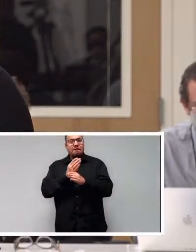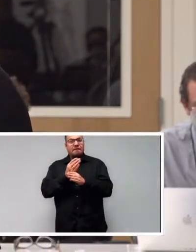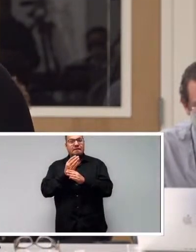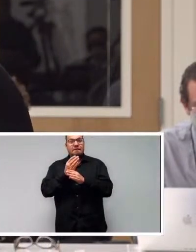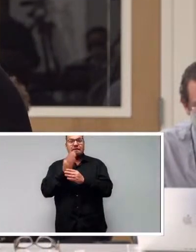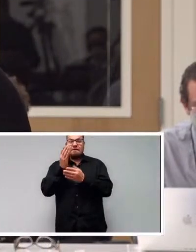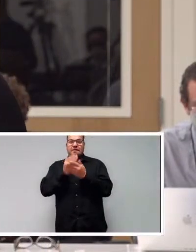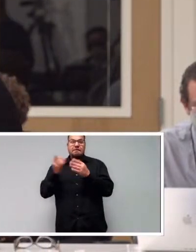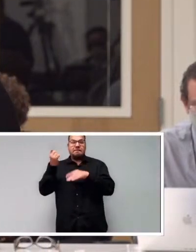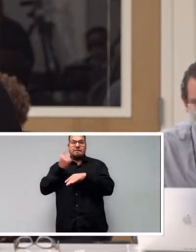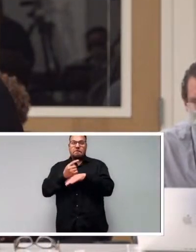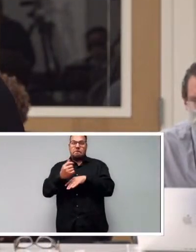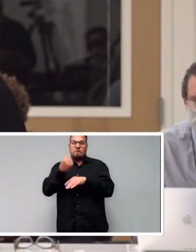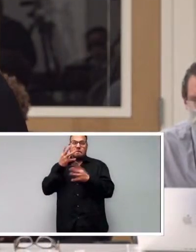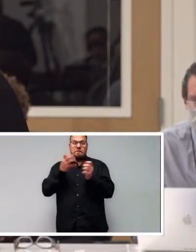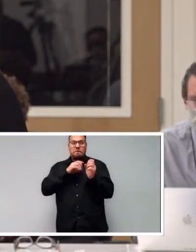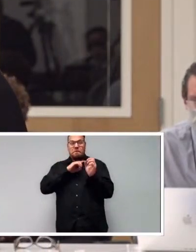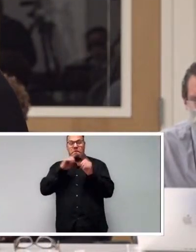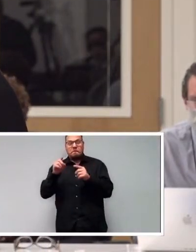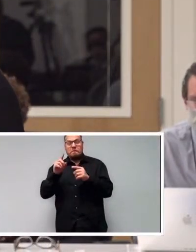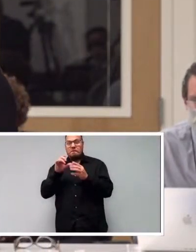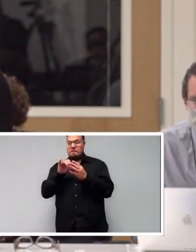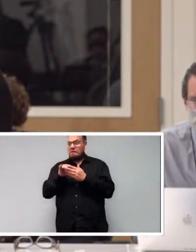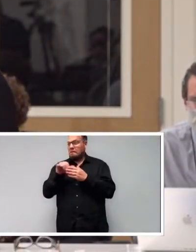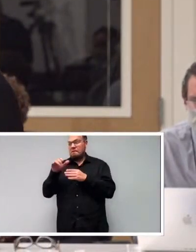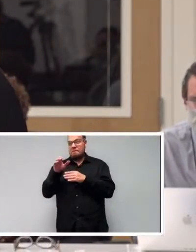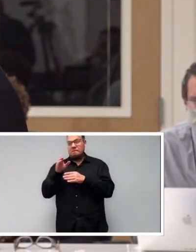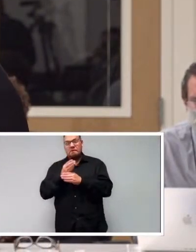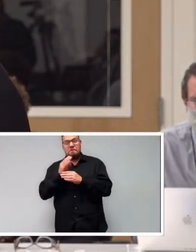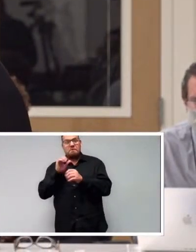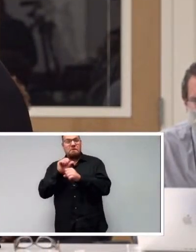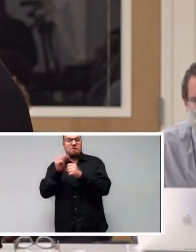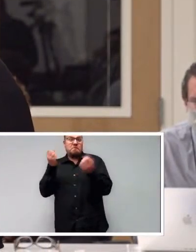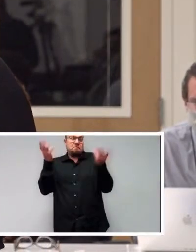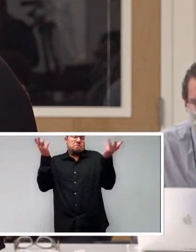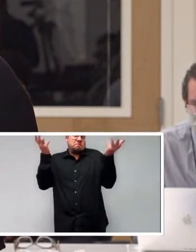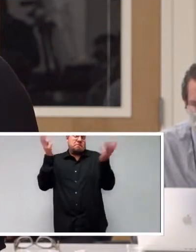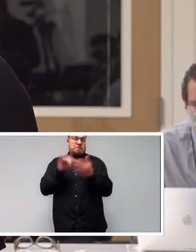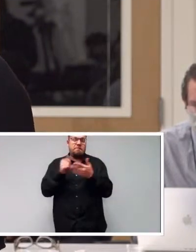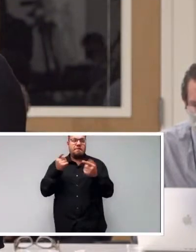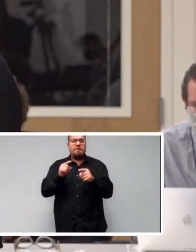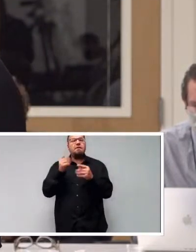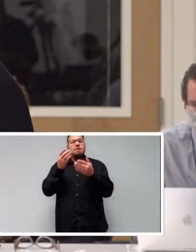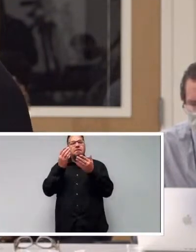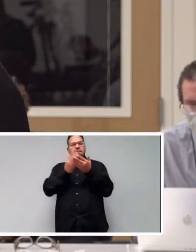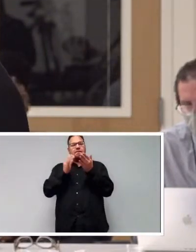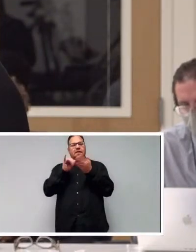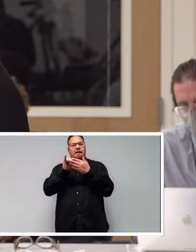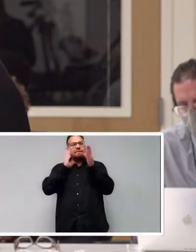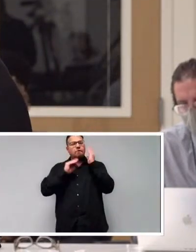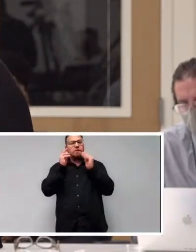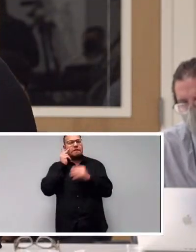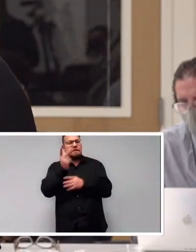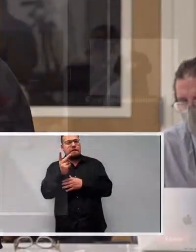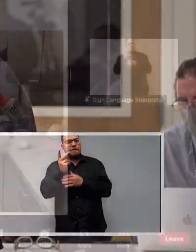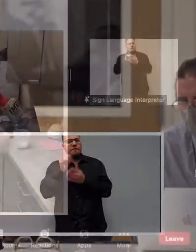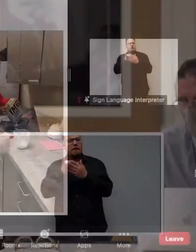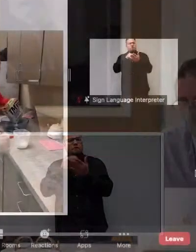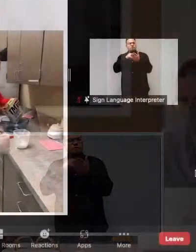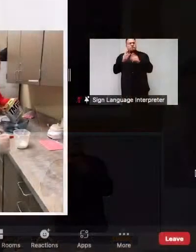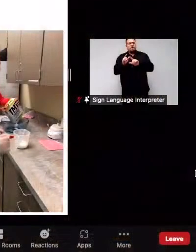them to work. It's just how it's going to go. And so some of the experiences you can see here, we have a student on the left who we